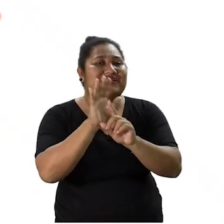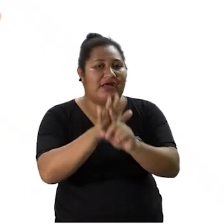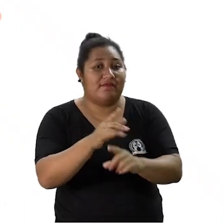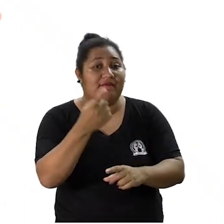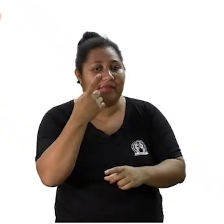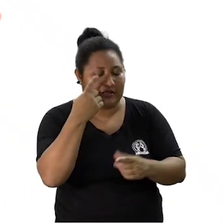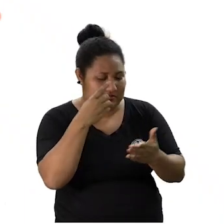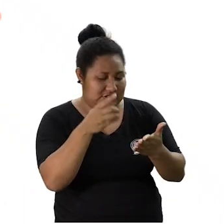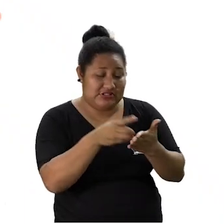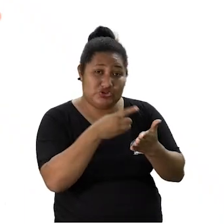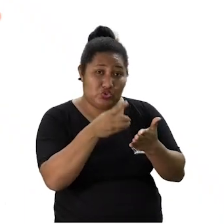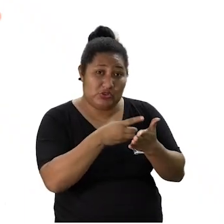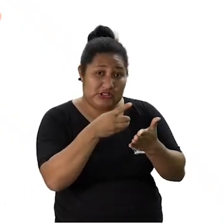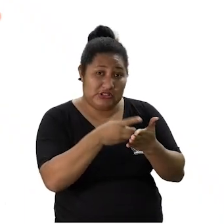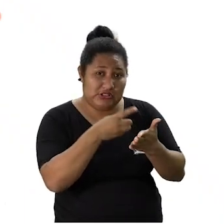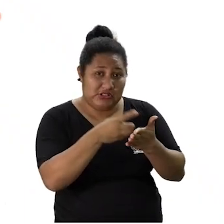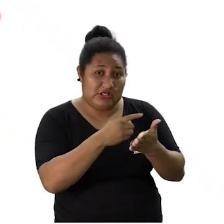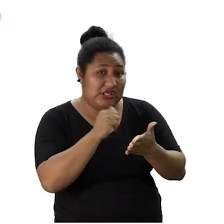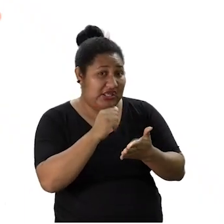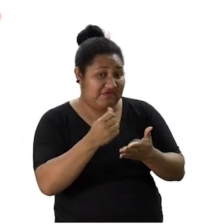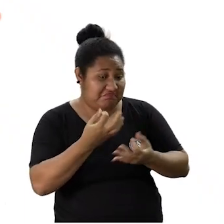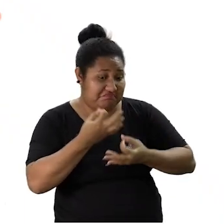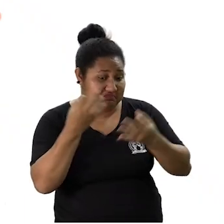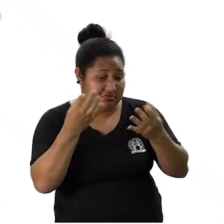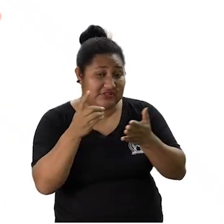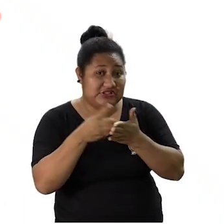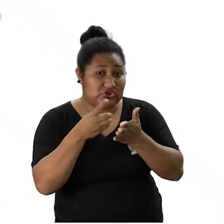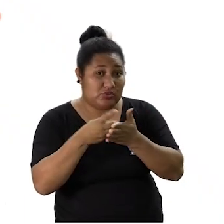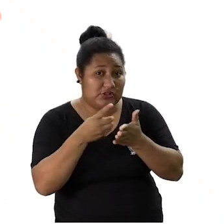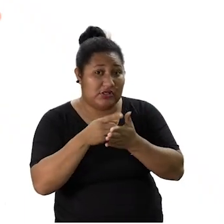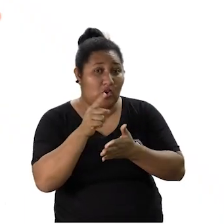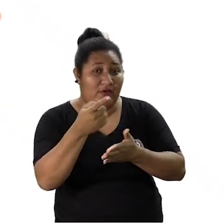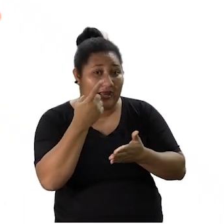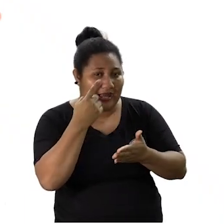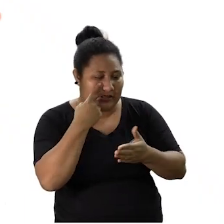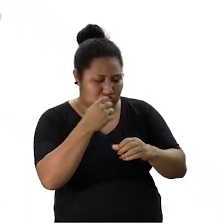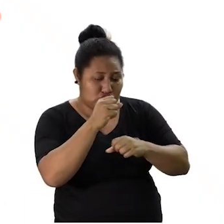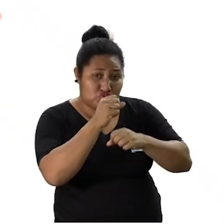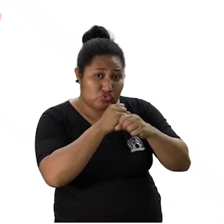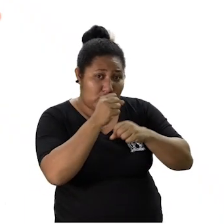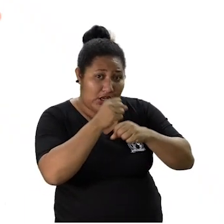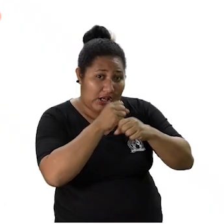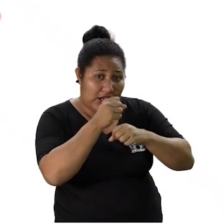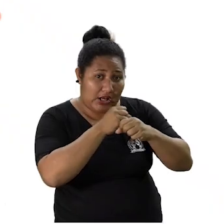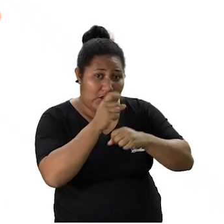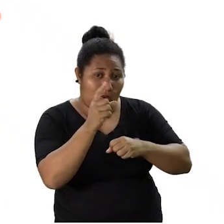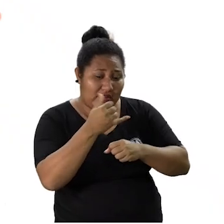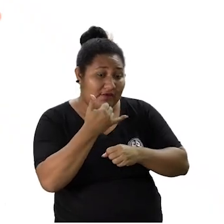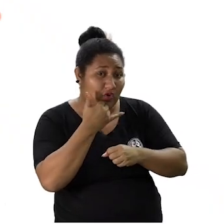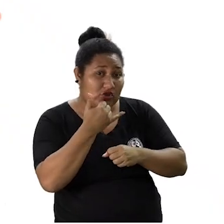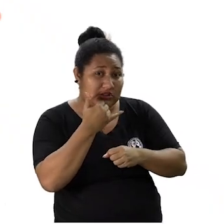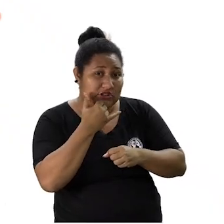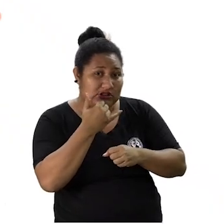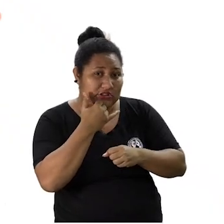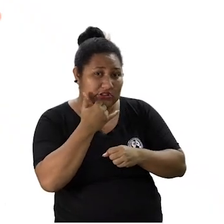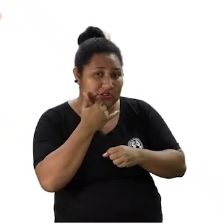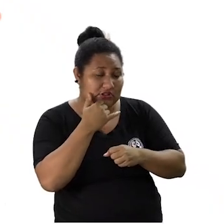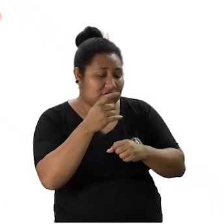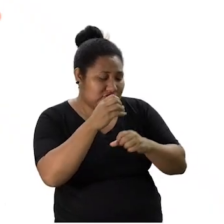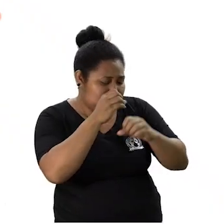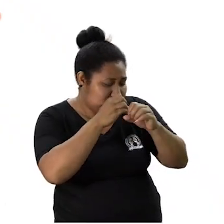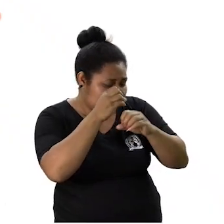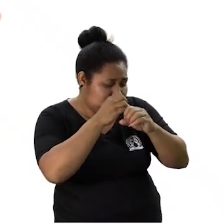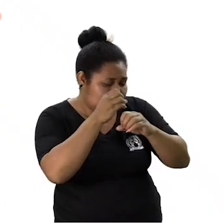dictionary, afa pele ese dictionary, so ele telefoni, ma wa ai le website le Google,